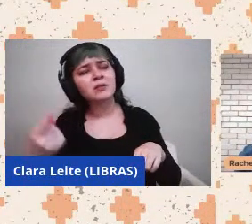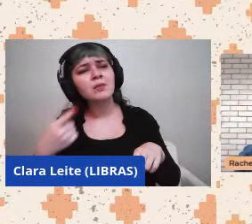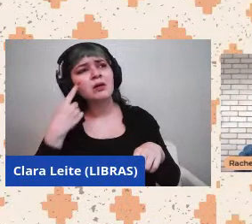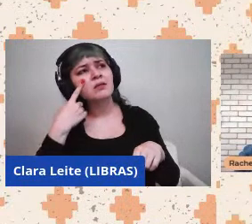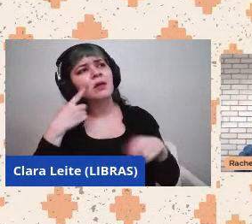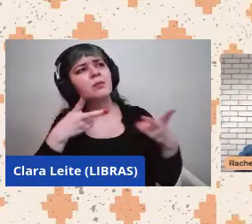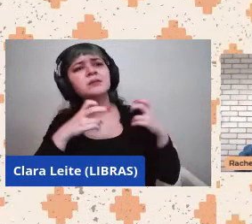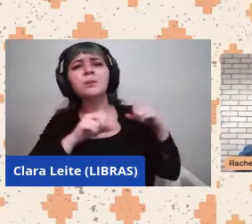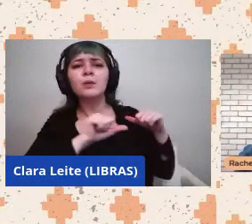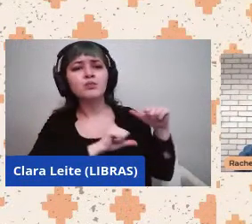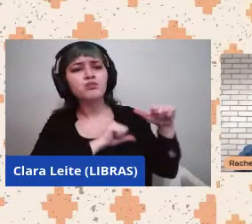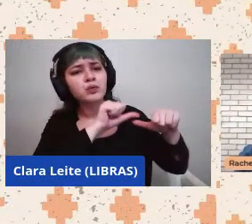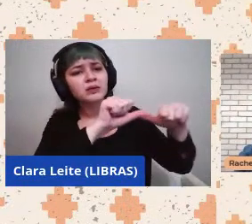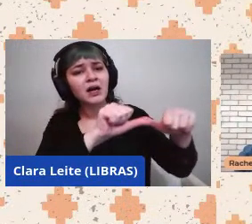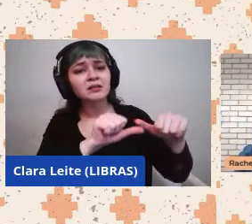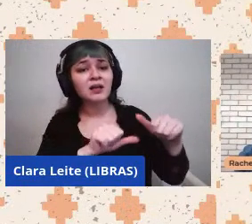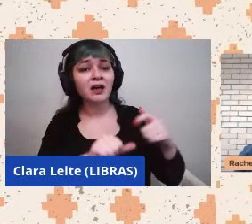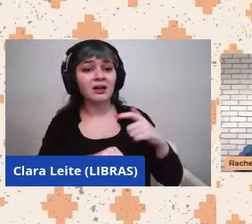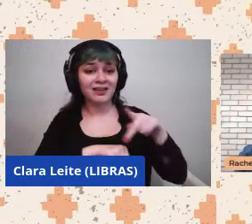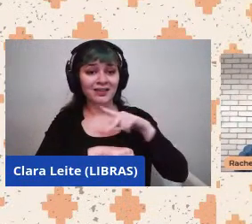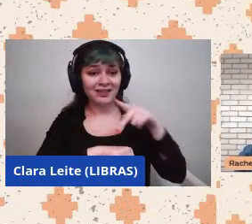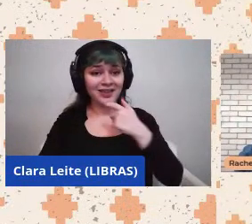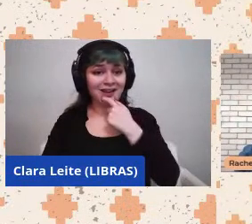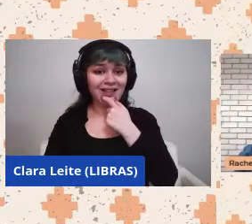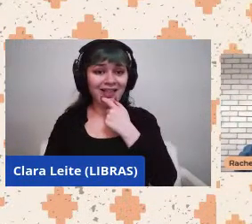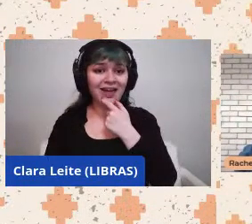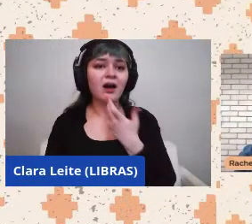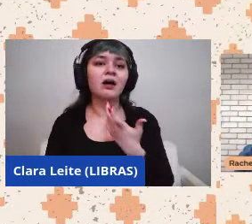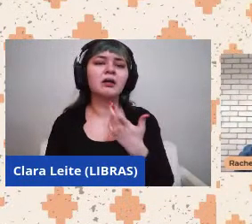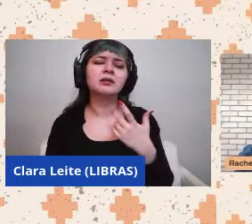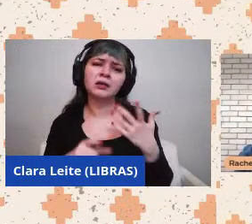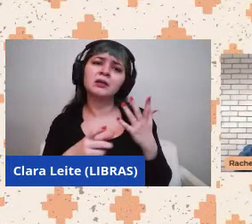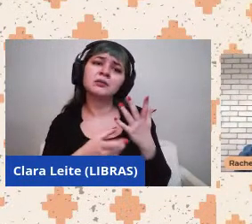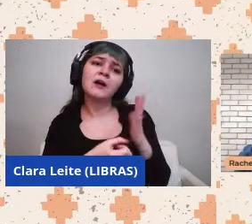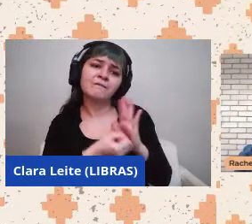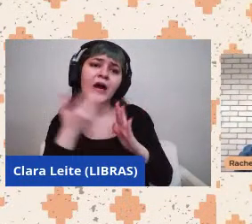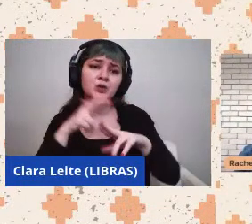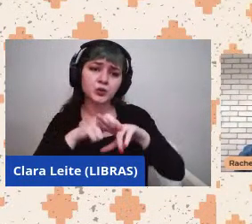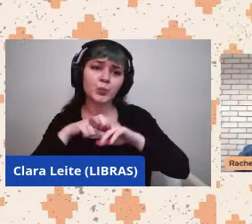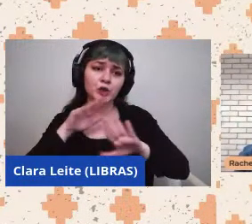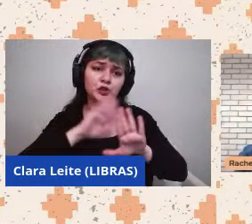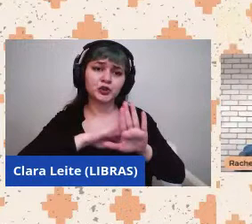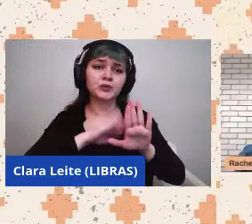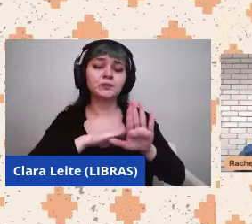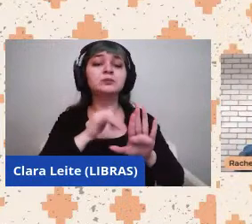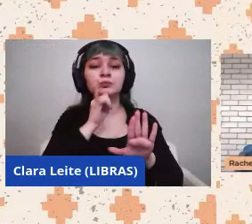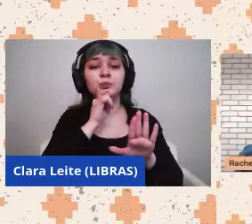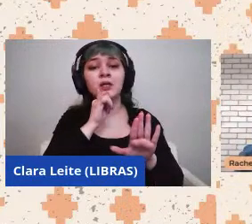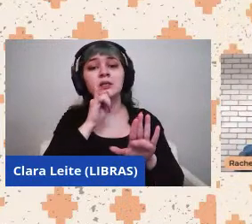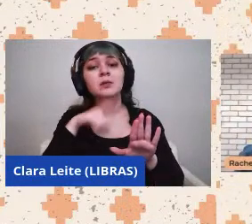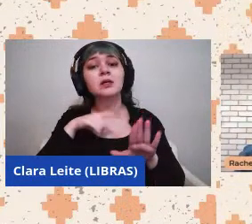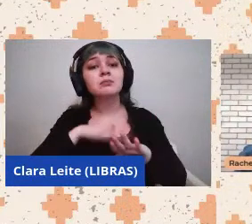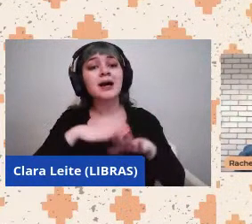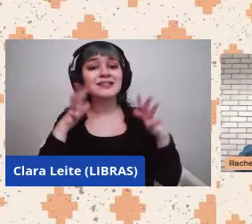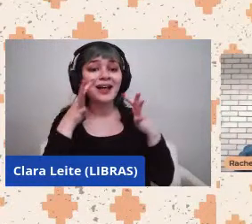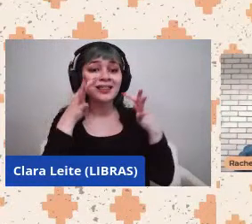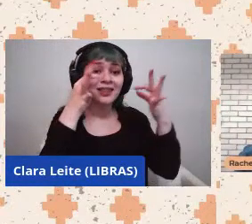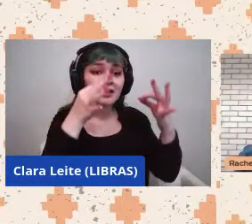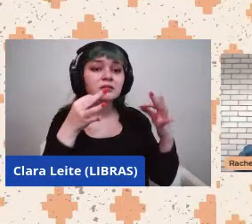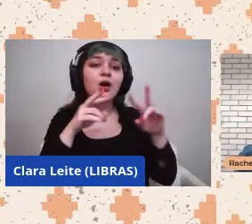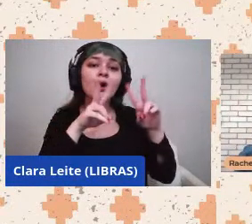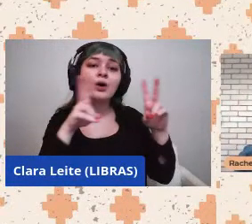in England, and this has been driven by a number of things. First of all, much greater attention given to